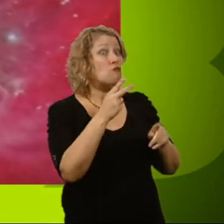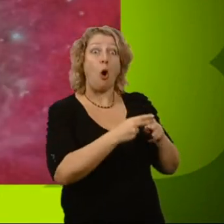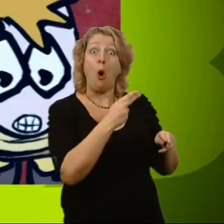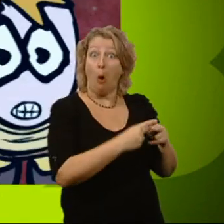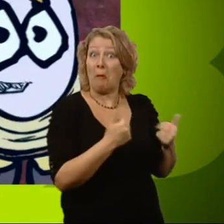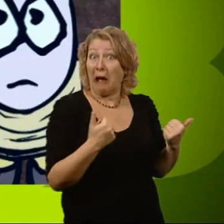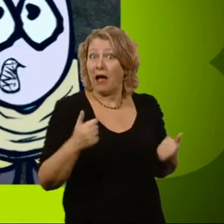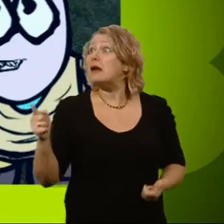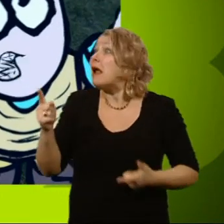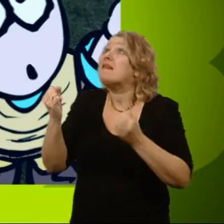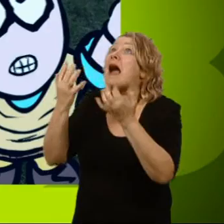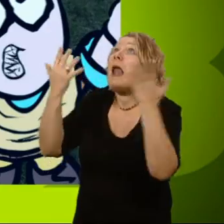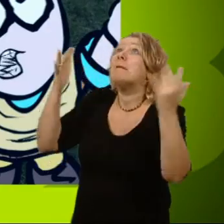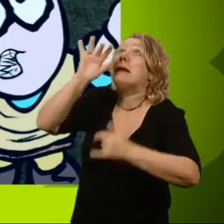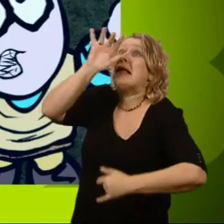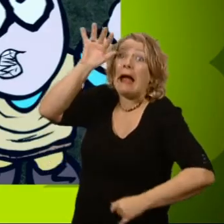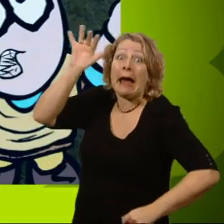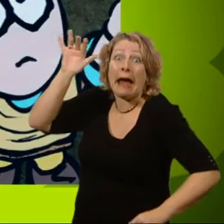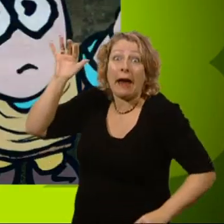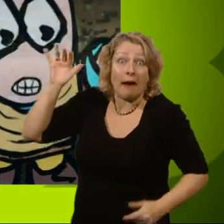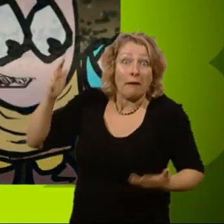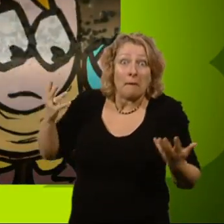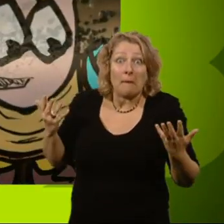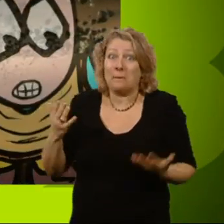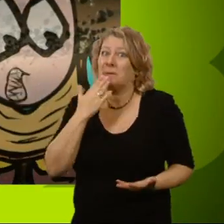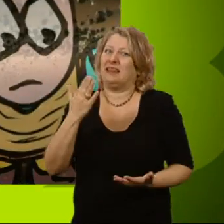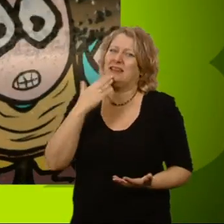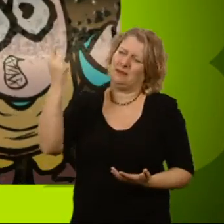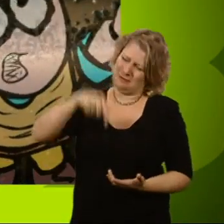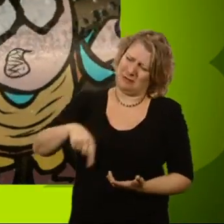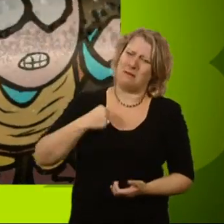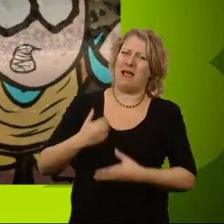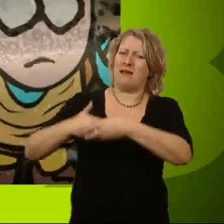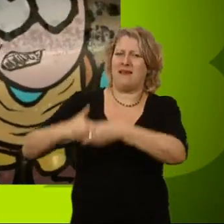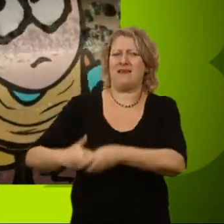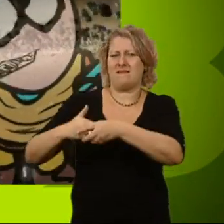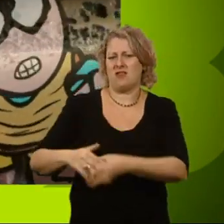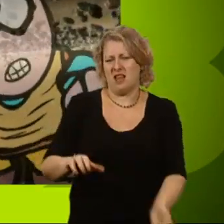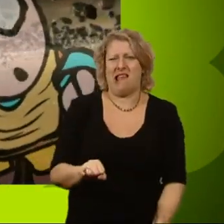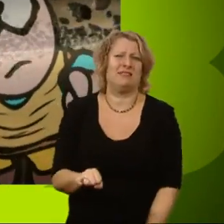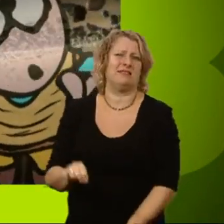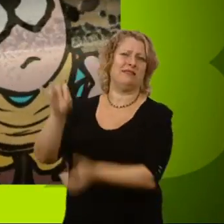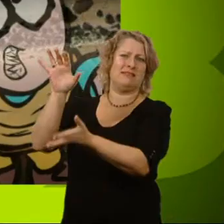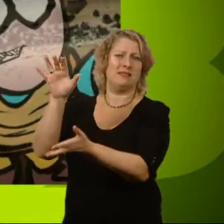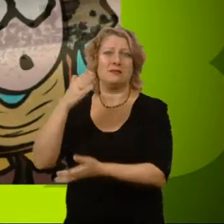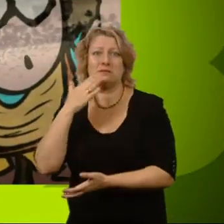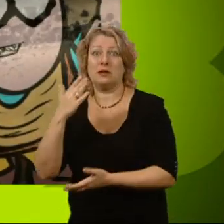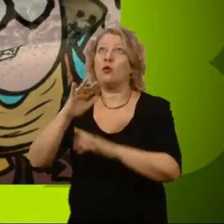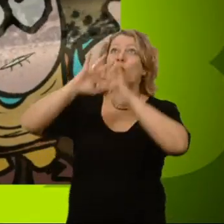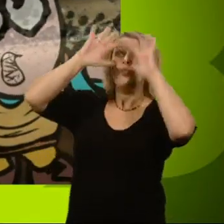in Rome. If there's anybody out there, could you please come here and take my friend? Show him all